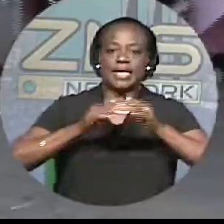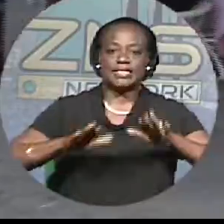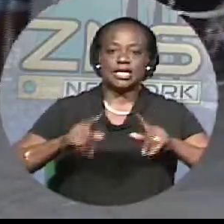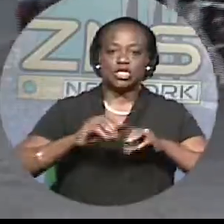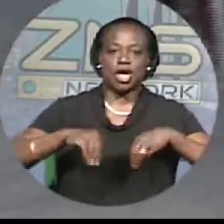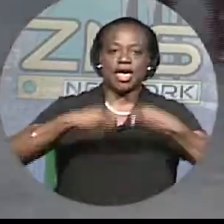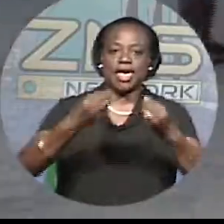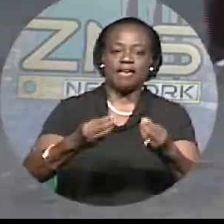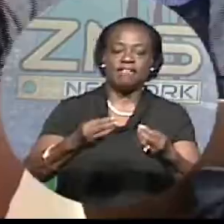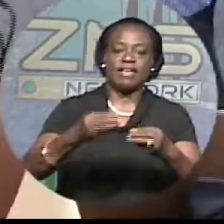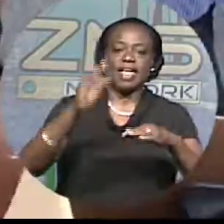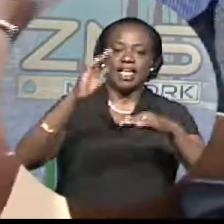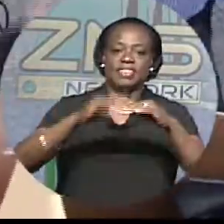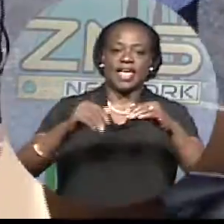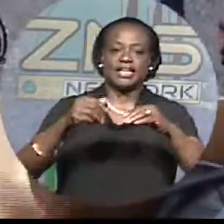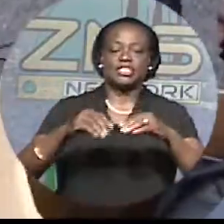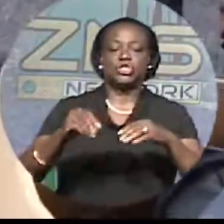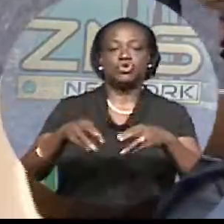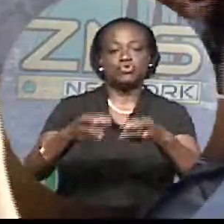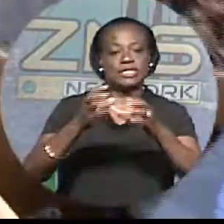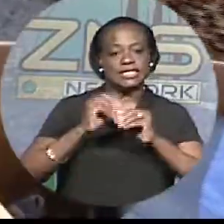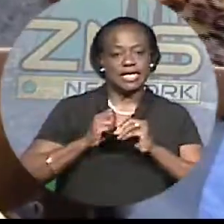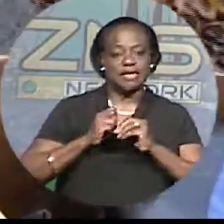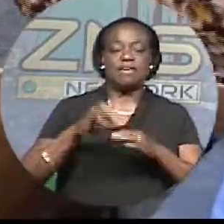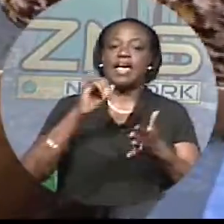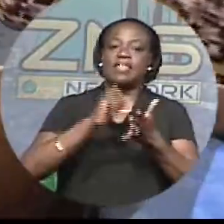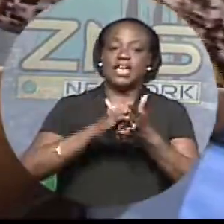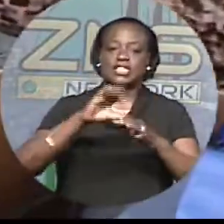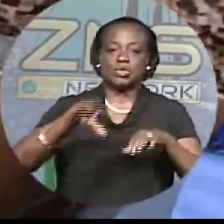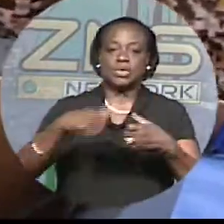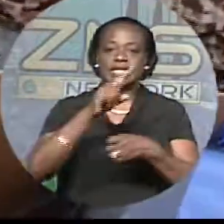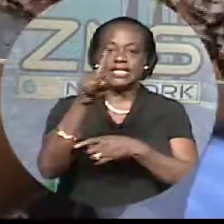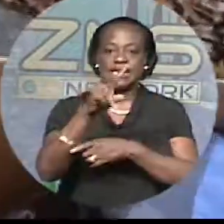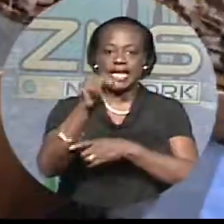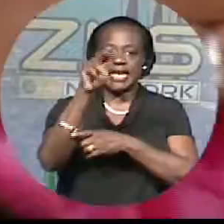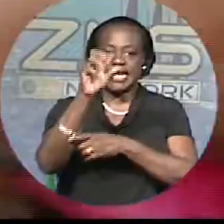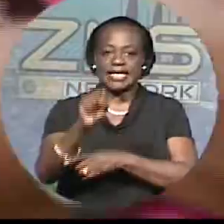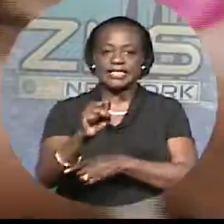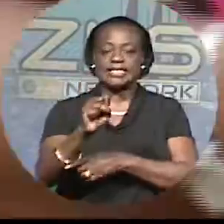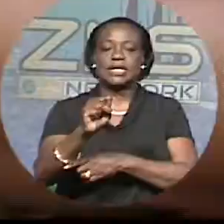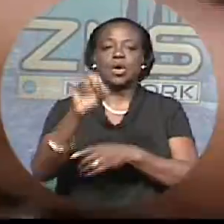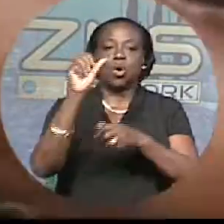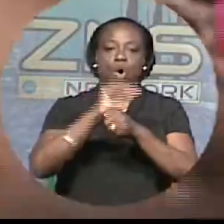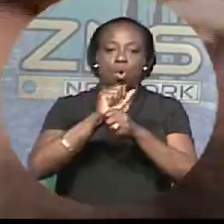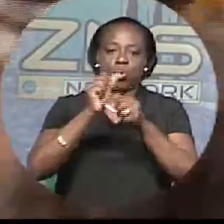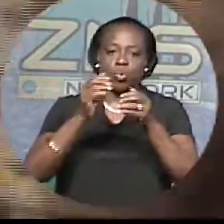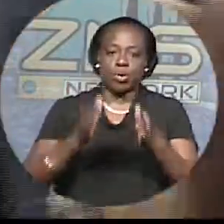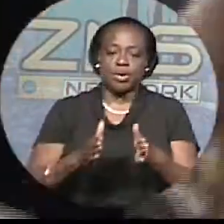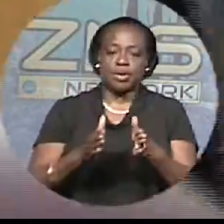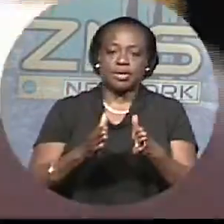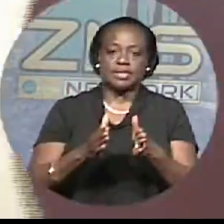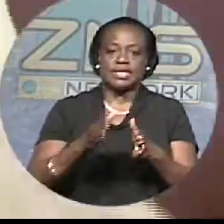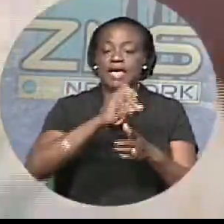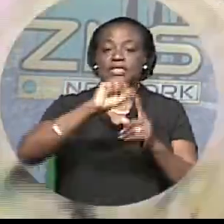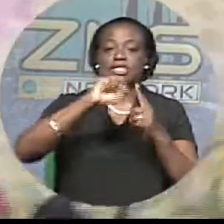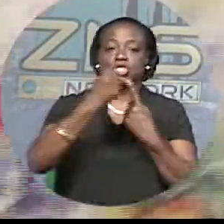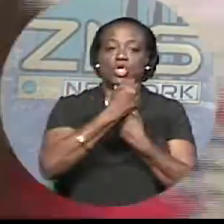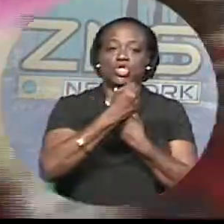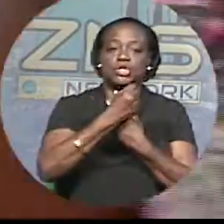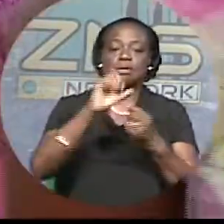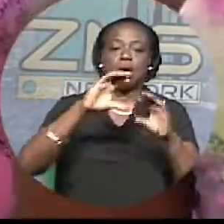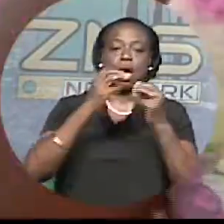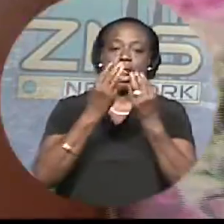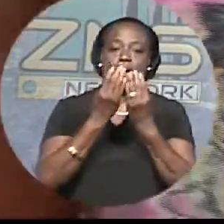than to receive, and that's exactly what employees here at the Broadcasting Corporation of the Bahamas and its Hill Thrillers Social Club did on Saturday